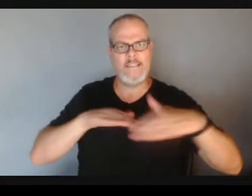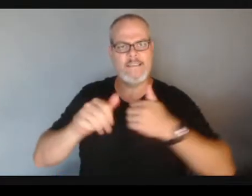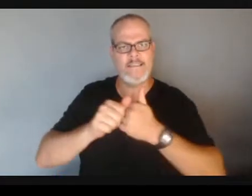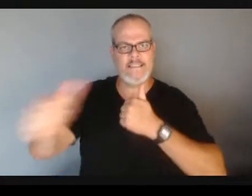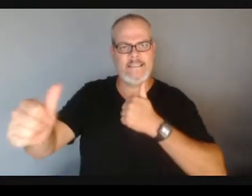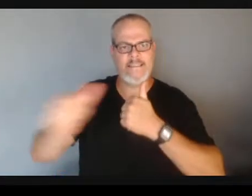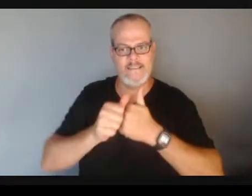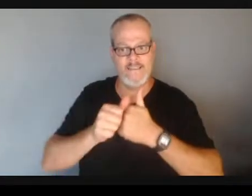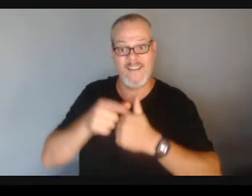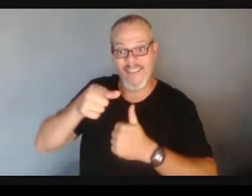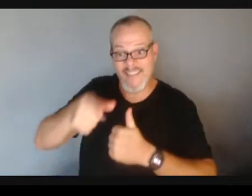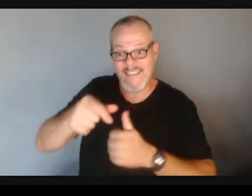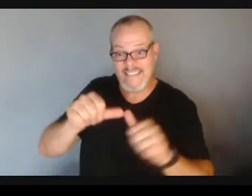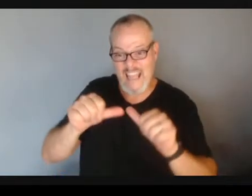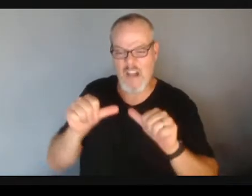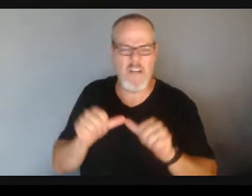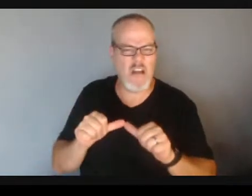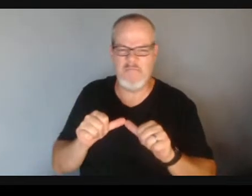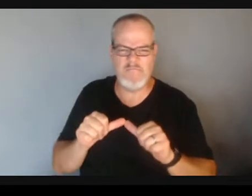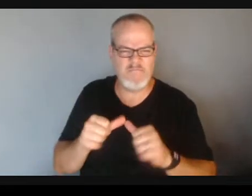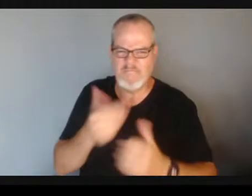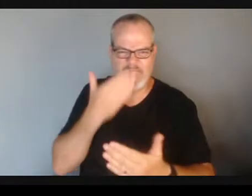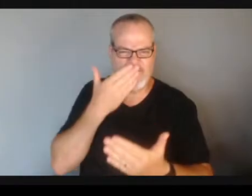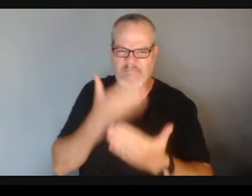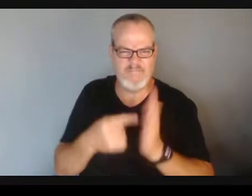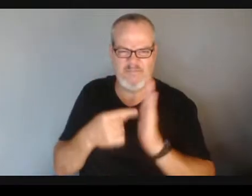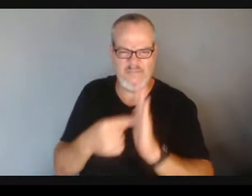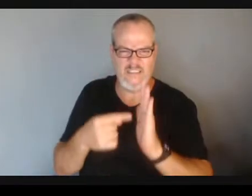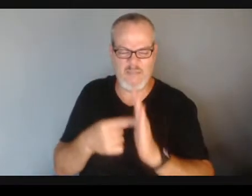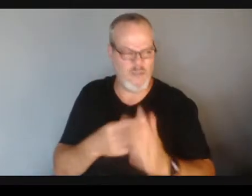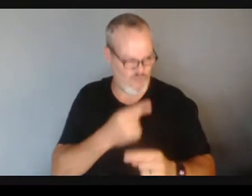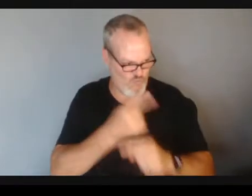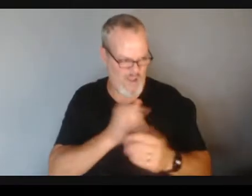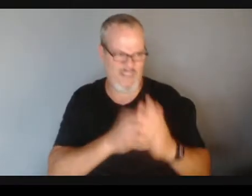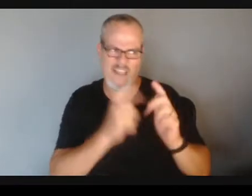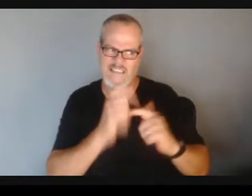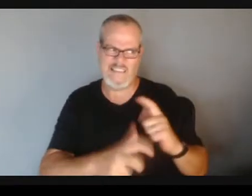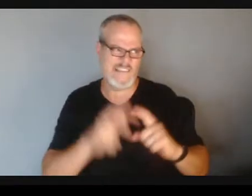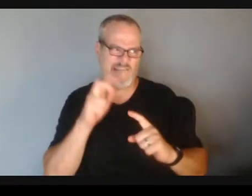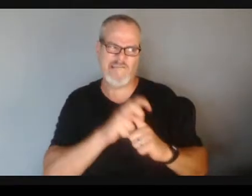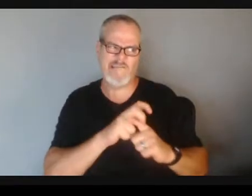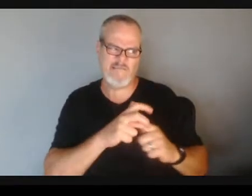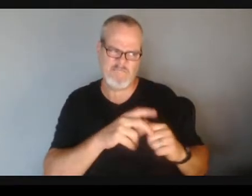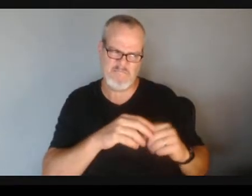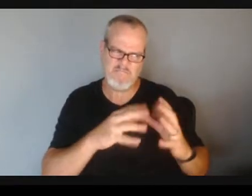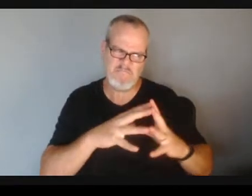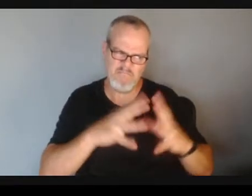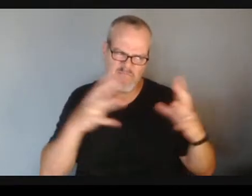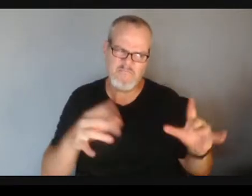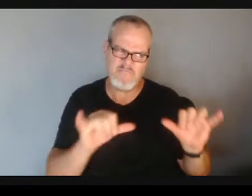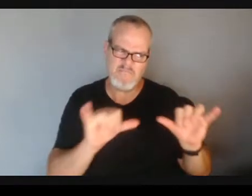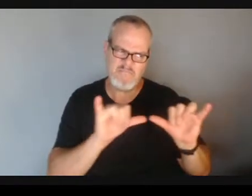bad area that I'm showing here, but yeah, that's one of the most extreme areas, huh? That's one of the most extreme areas.